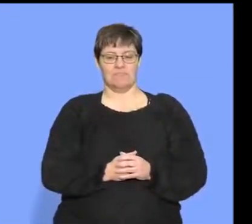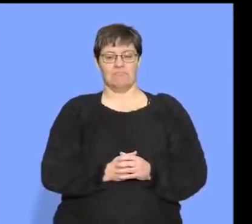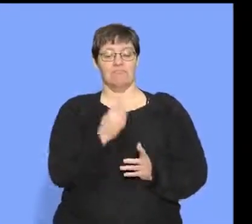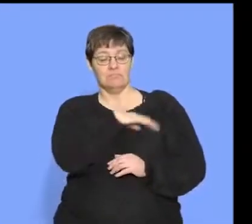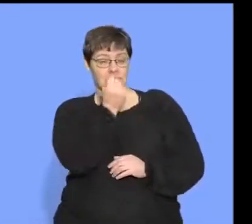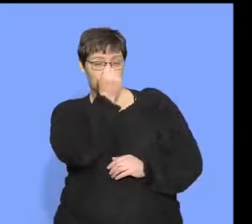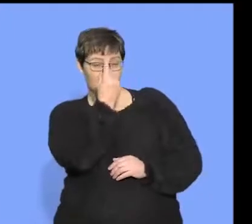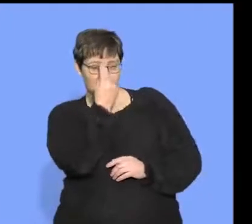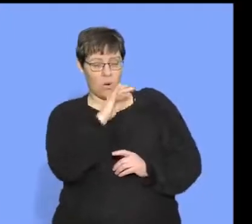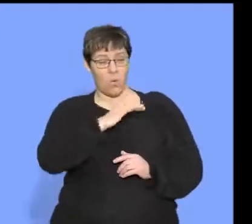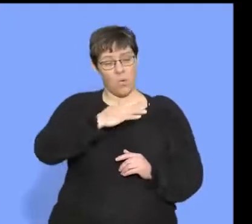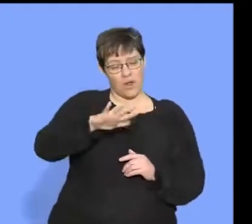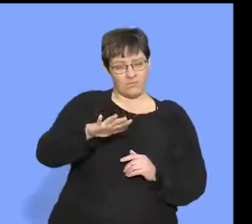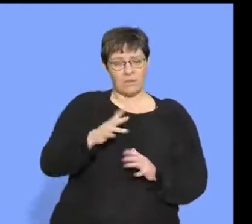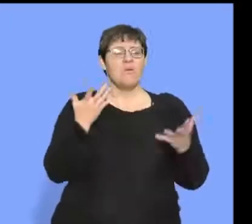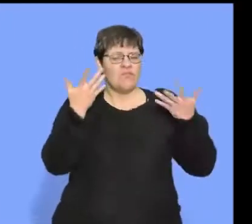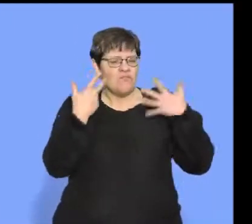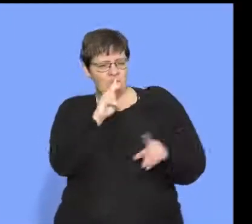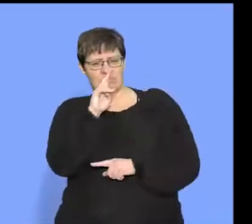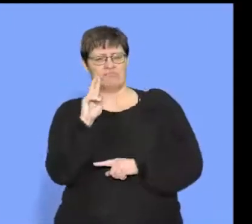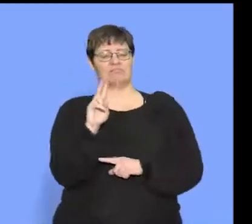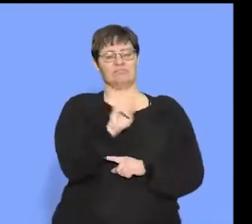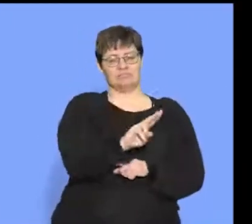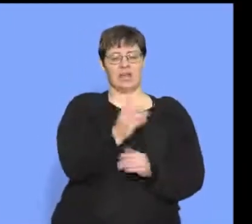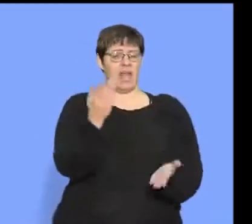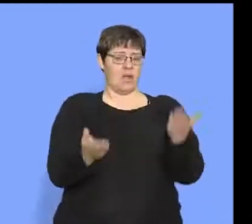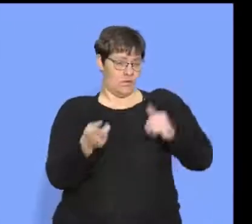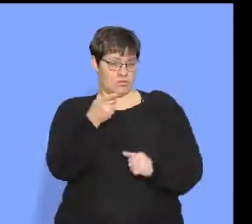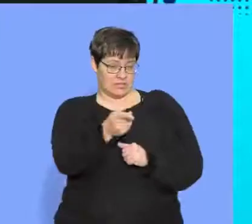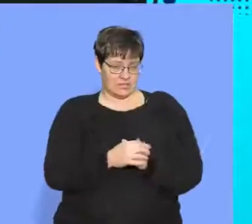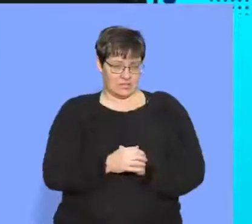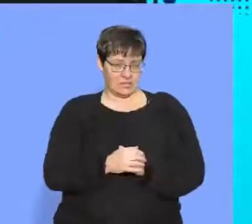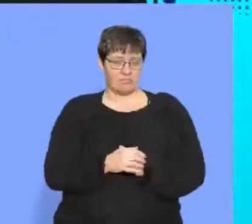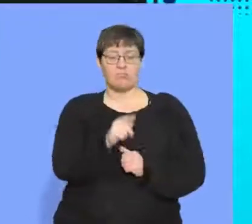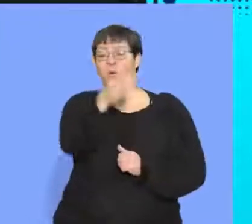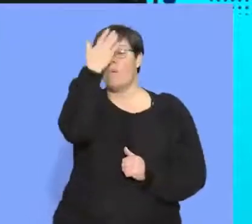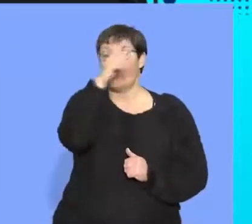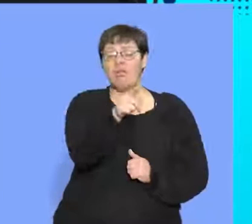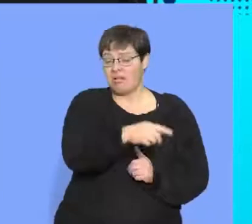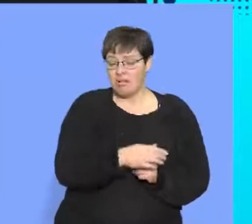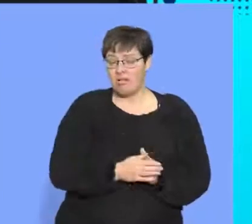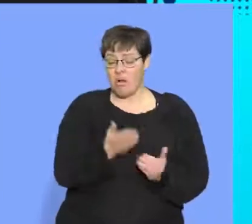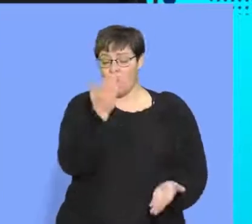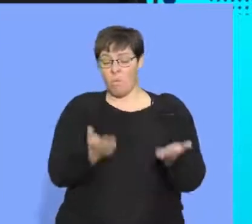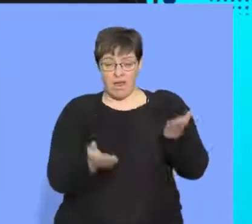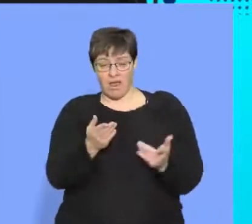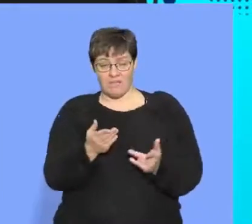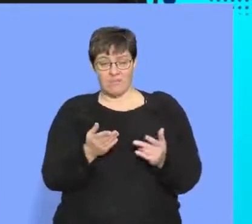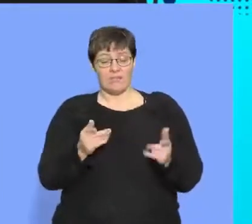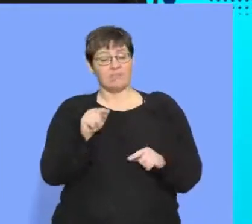In our understanding of waves, we've already looked at the wave equation. We already know that the wave